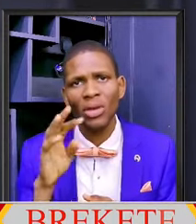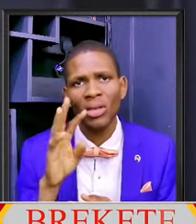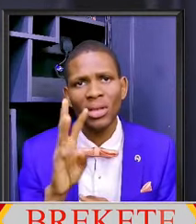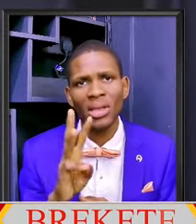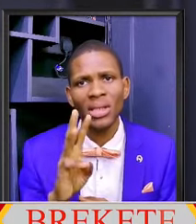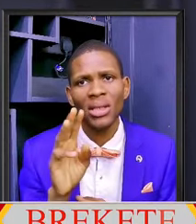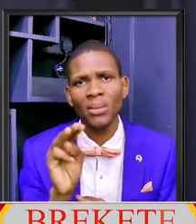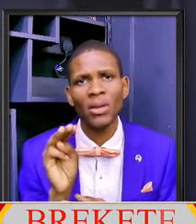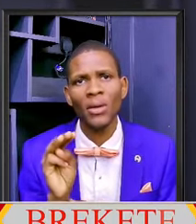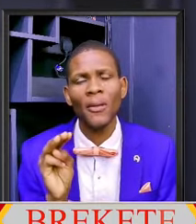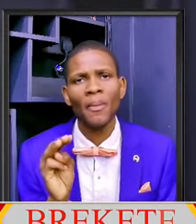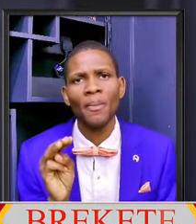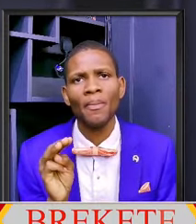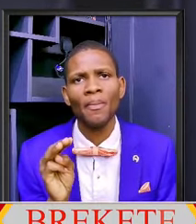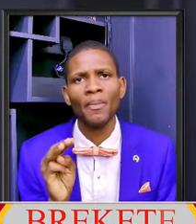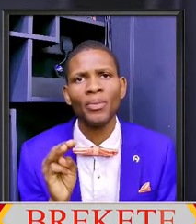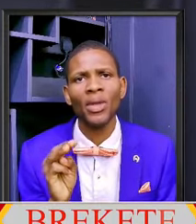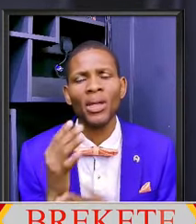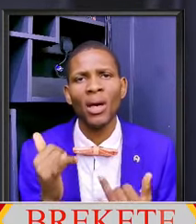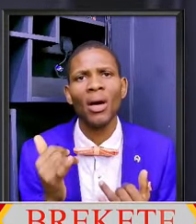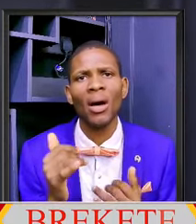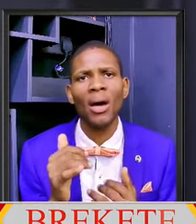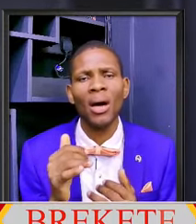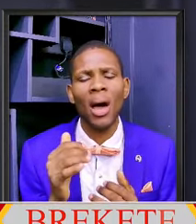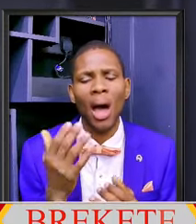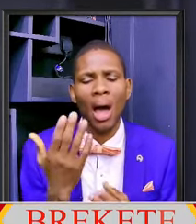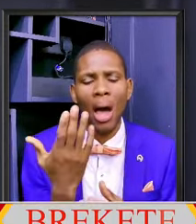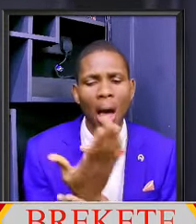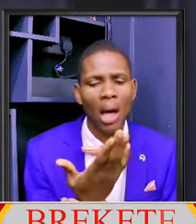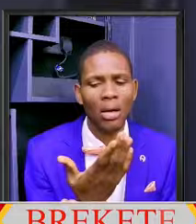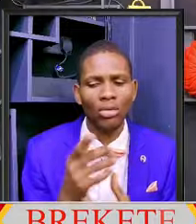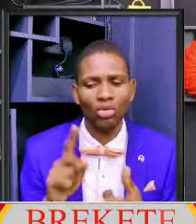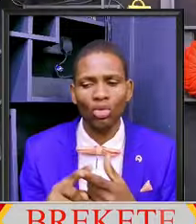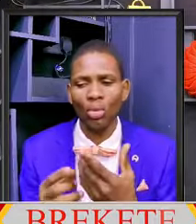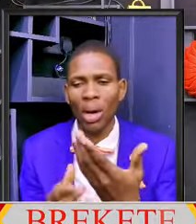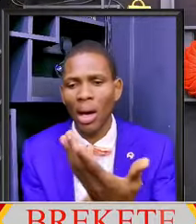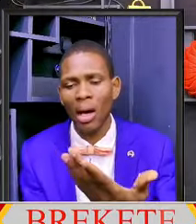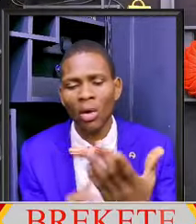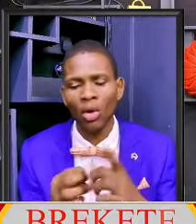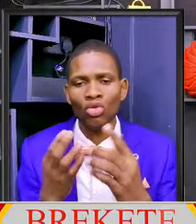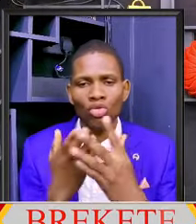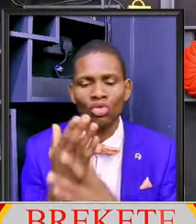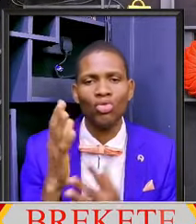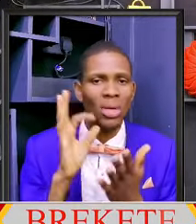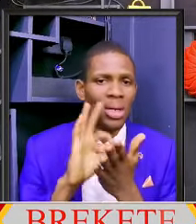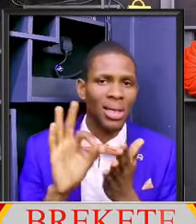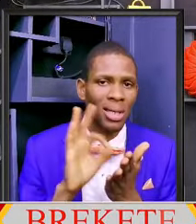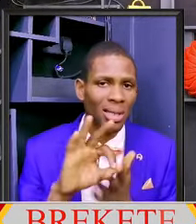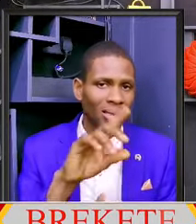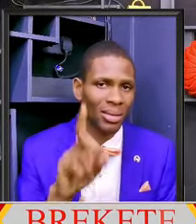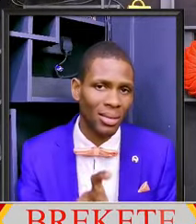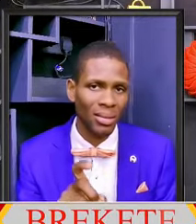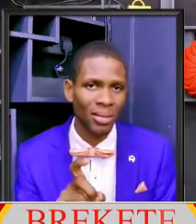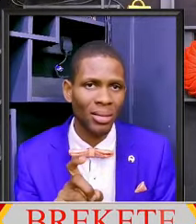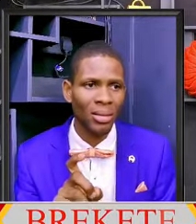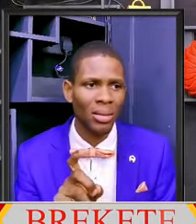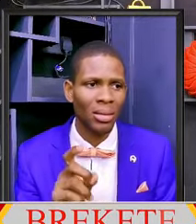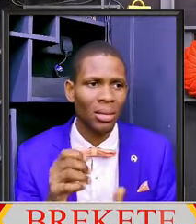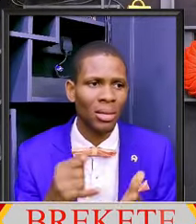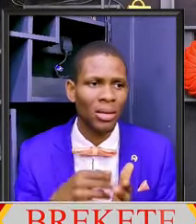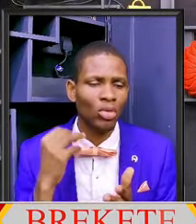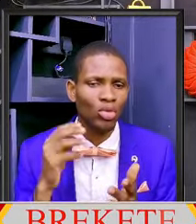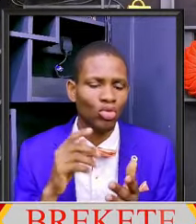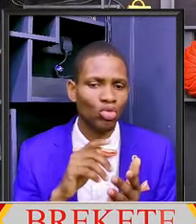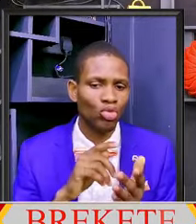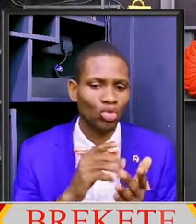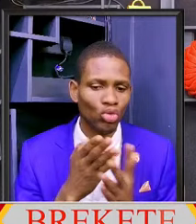6 million. Okay. Now hand to hand have been a true account. It was through